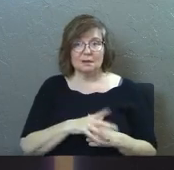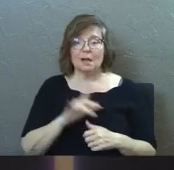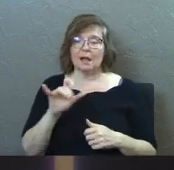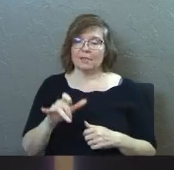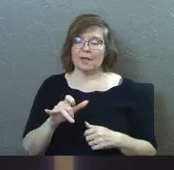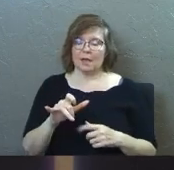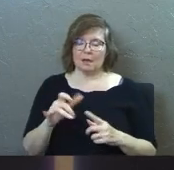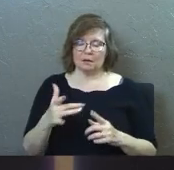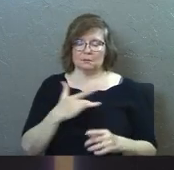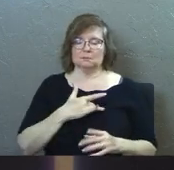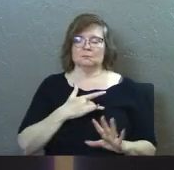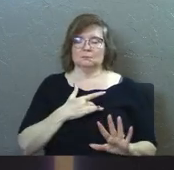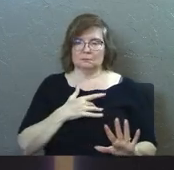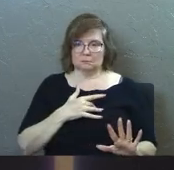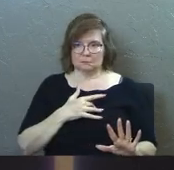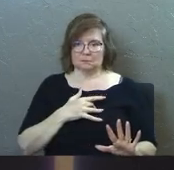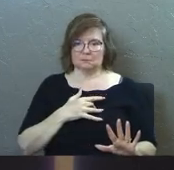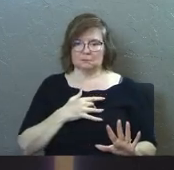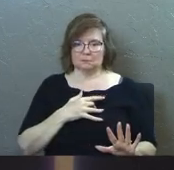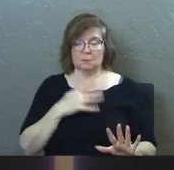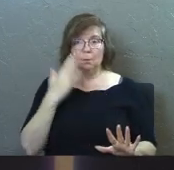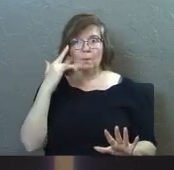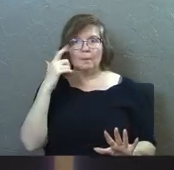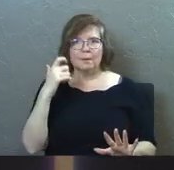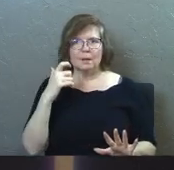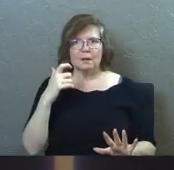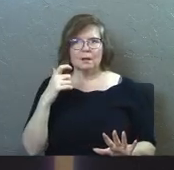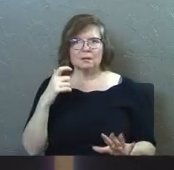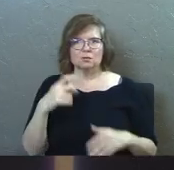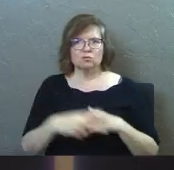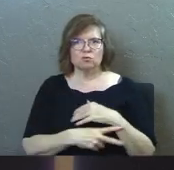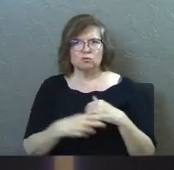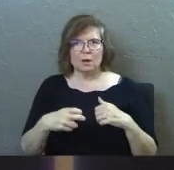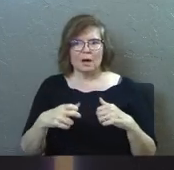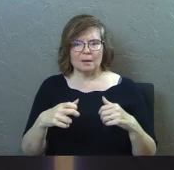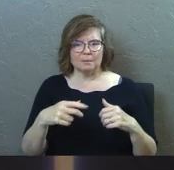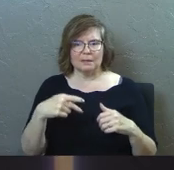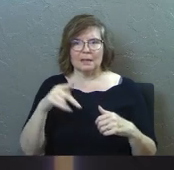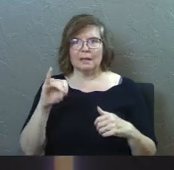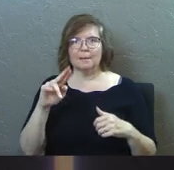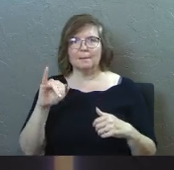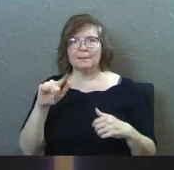And that captured my heart, because what does robbed and pillaged mean?